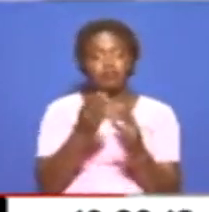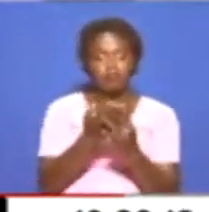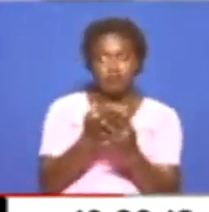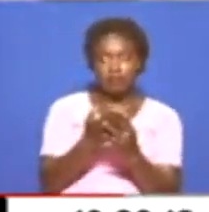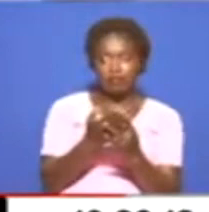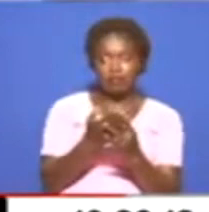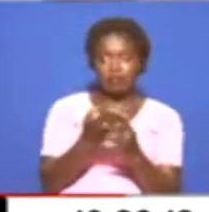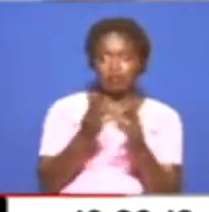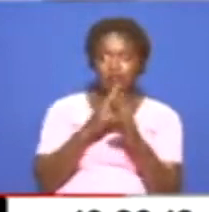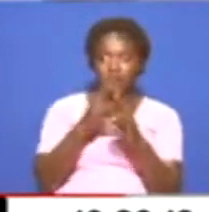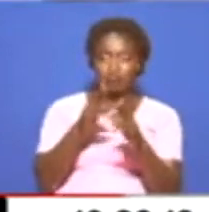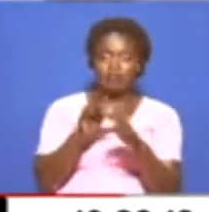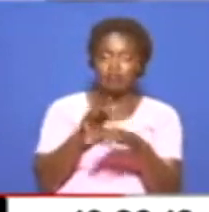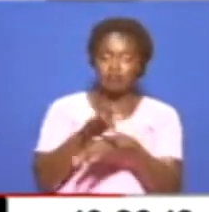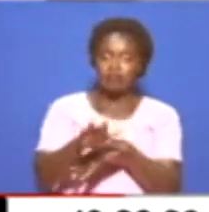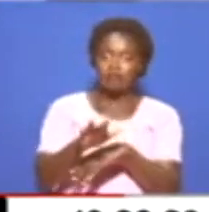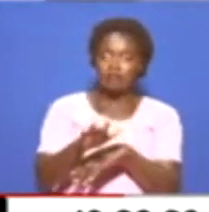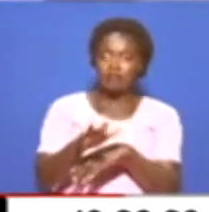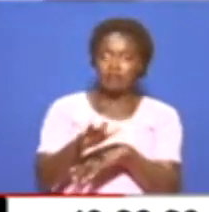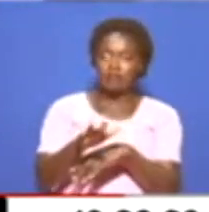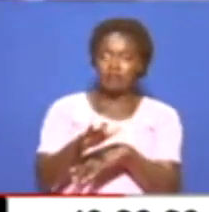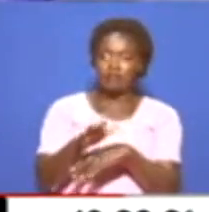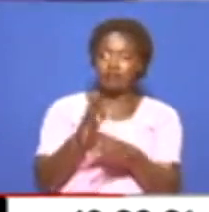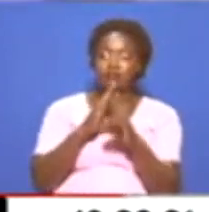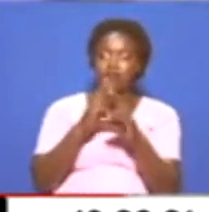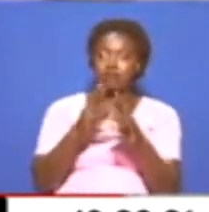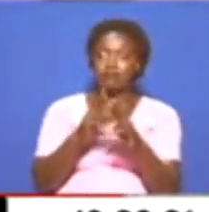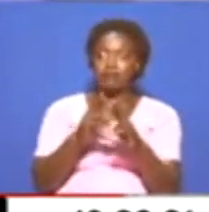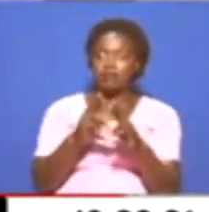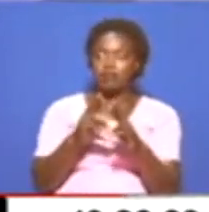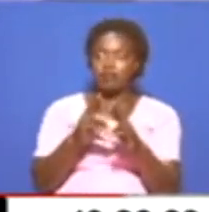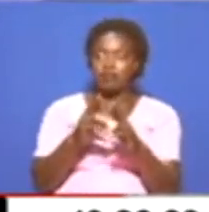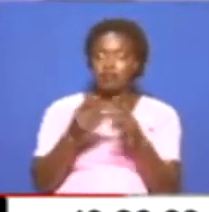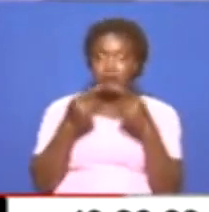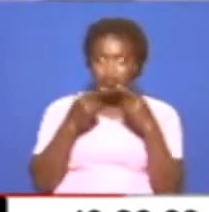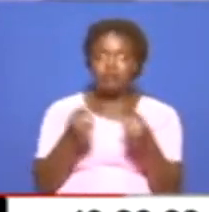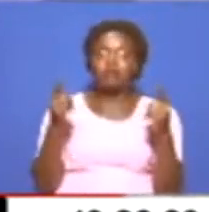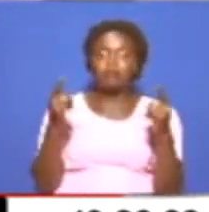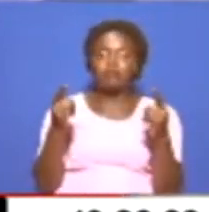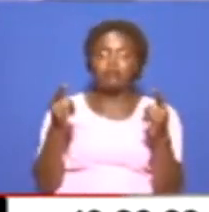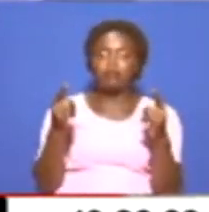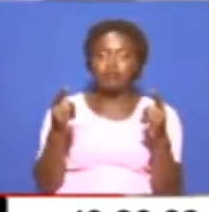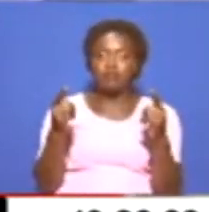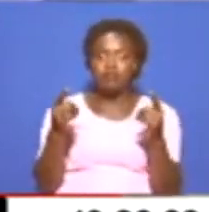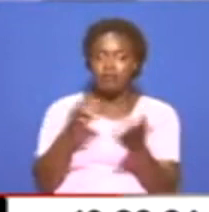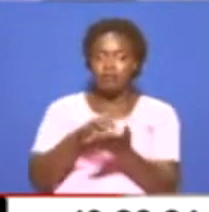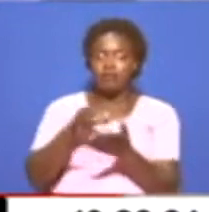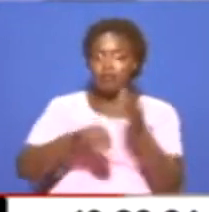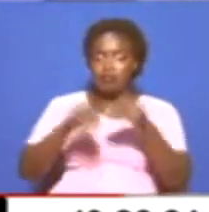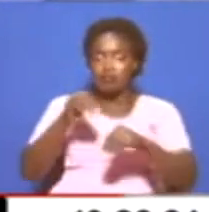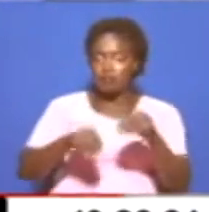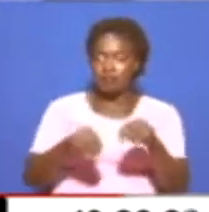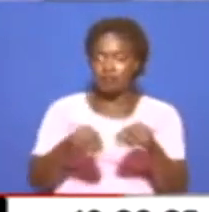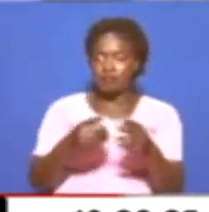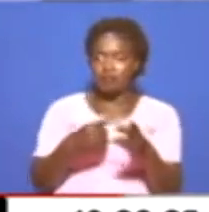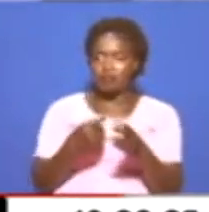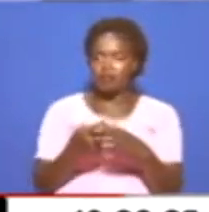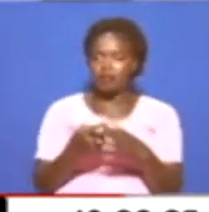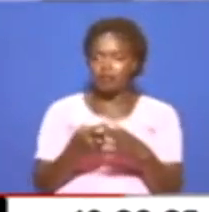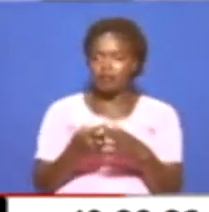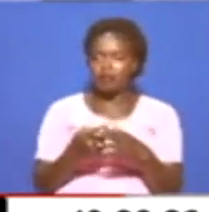results that have been transmitted, yeah. and the results that have been announced at the polling station, mm-hmm. then that in